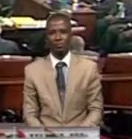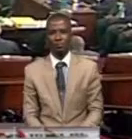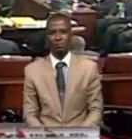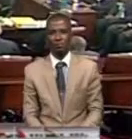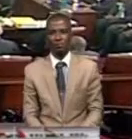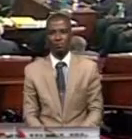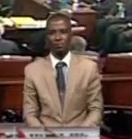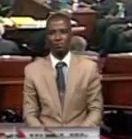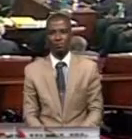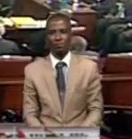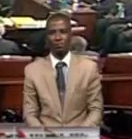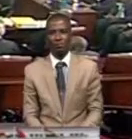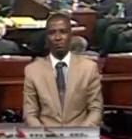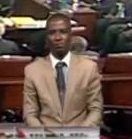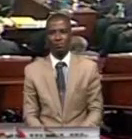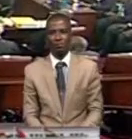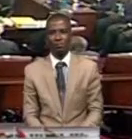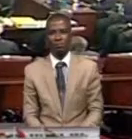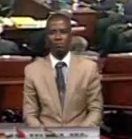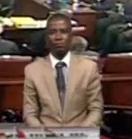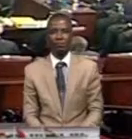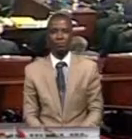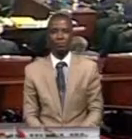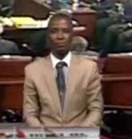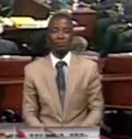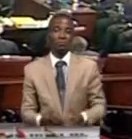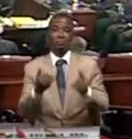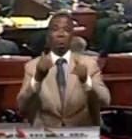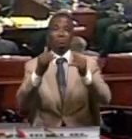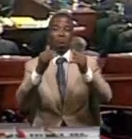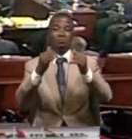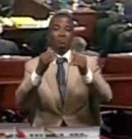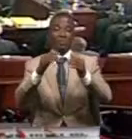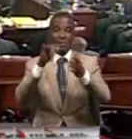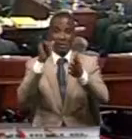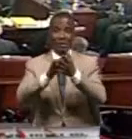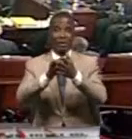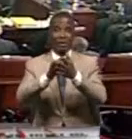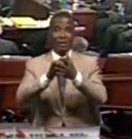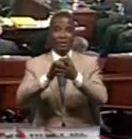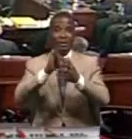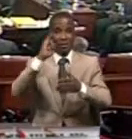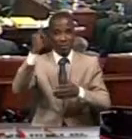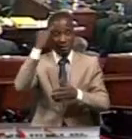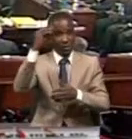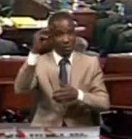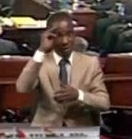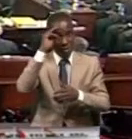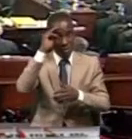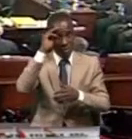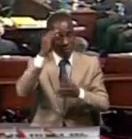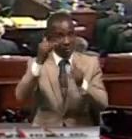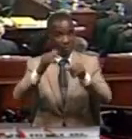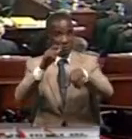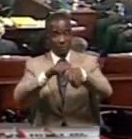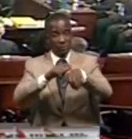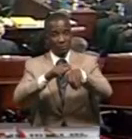By court, the case for the petitioner is closed. Yes. Yes, Mr. Aminuvo.